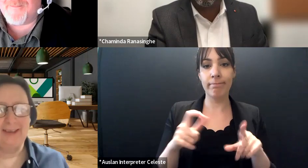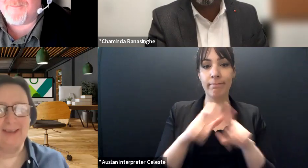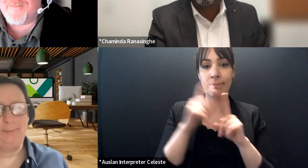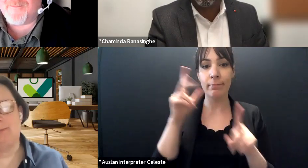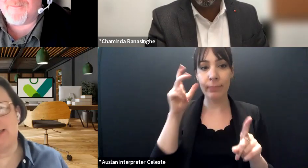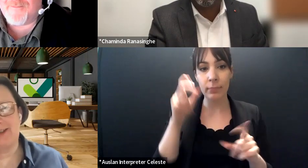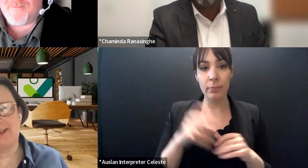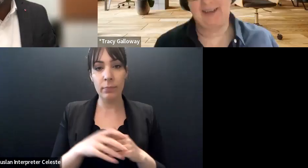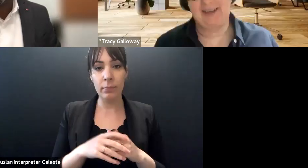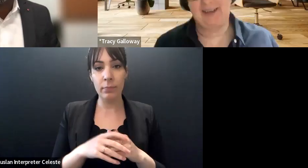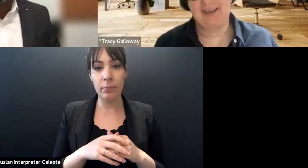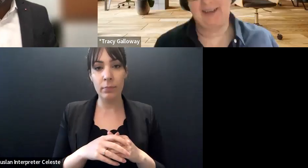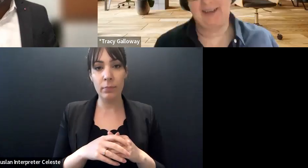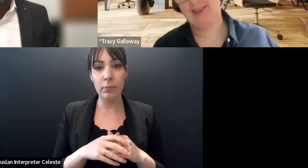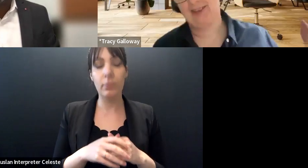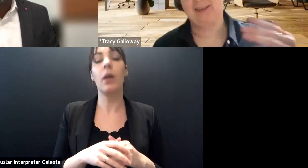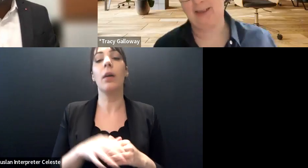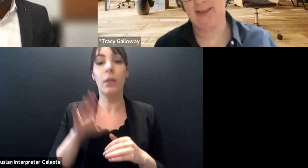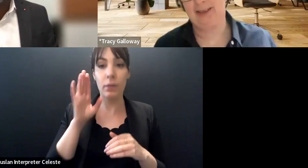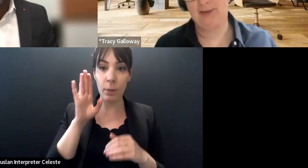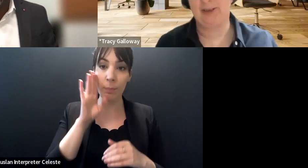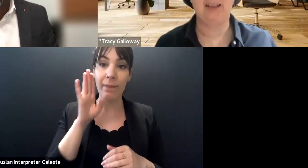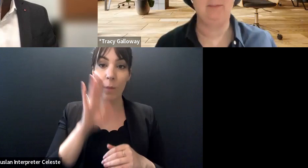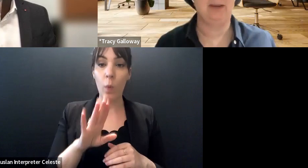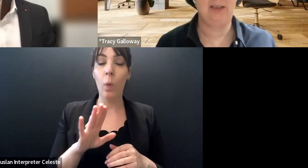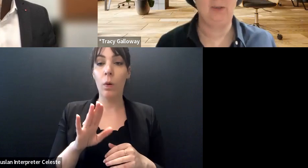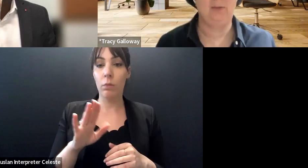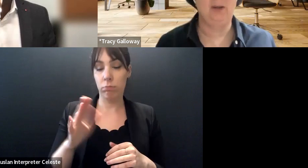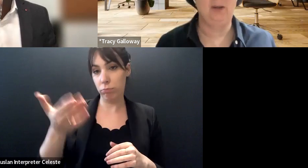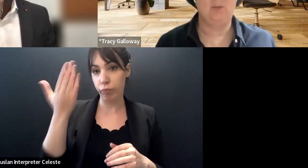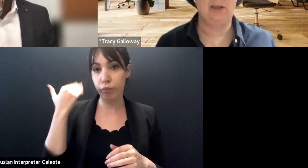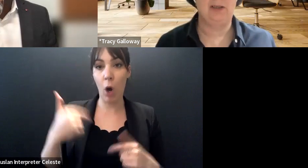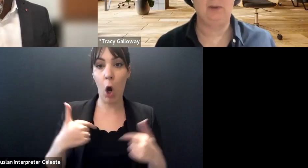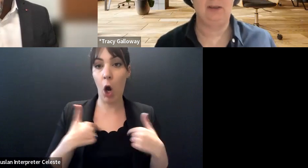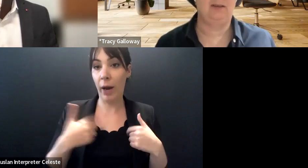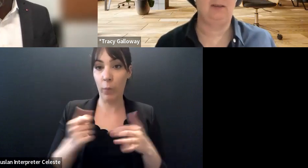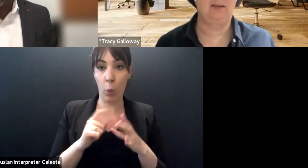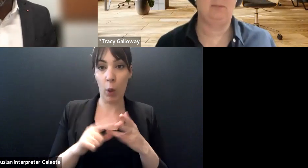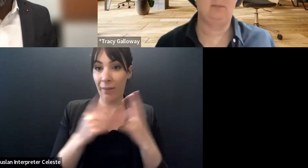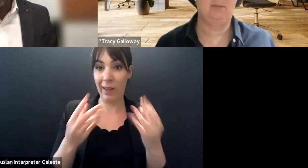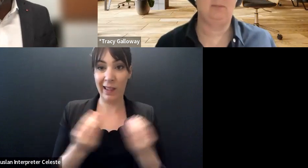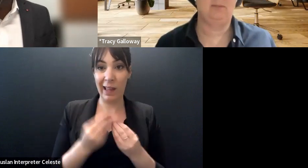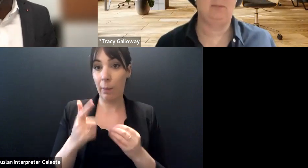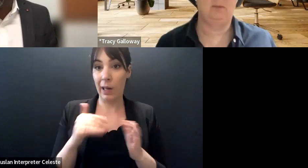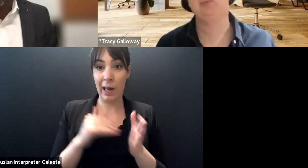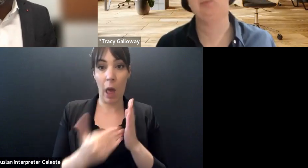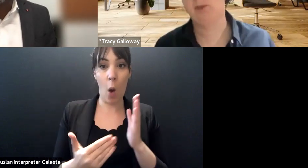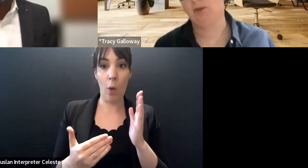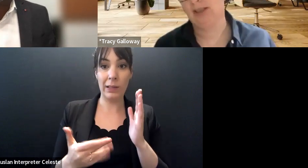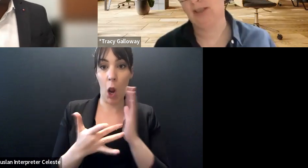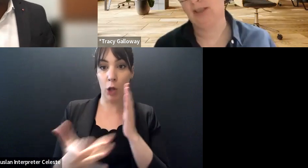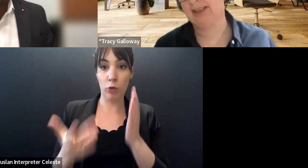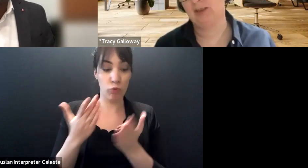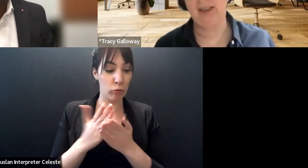do everything. And we've come light years ahead just in a very short time. And I do wonder